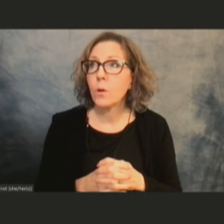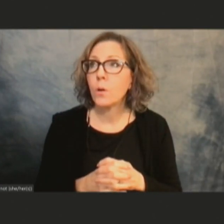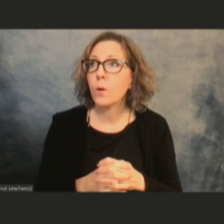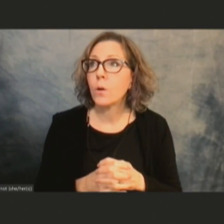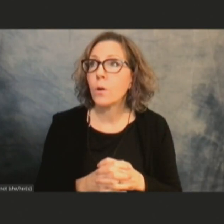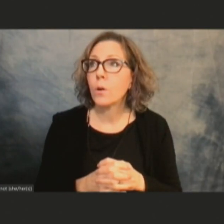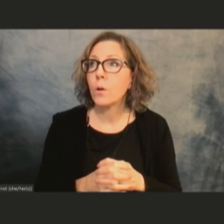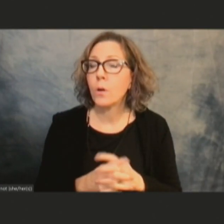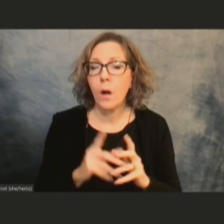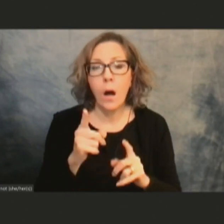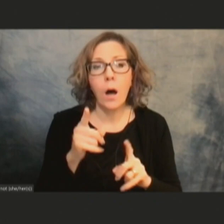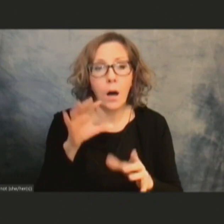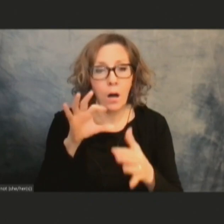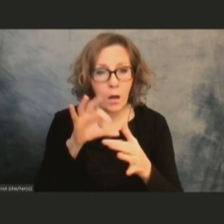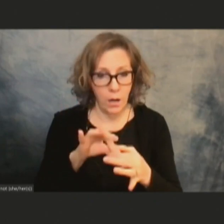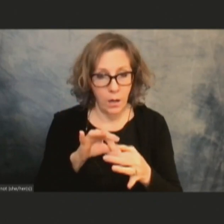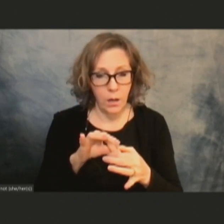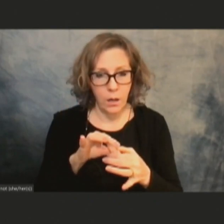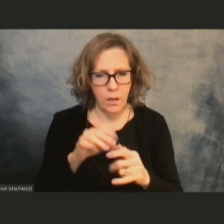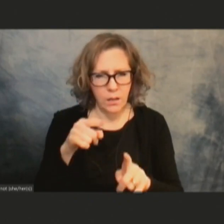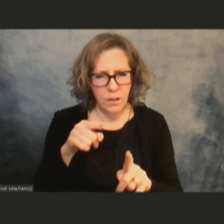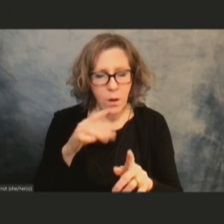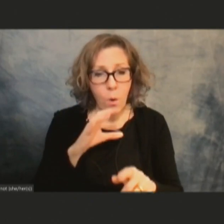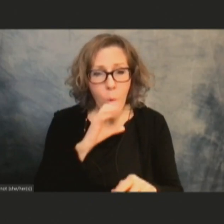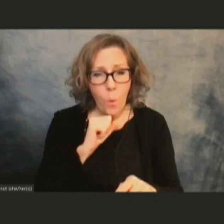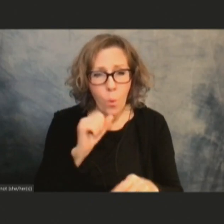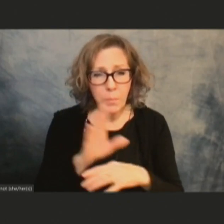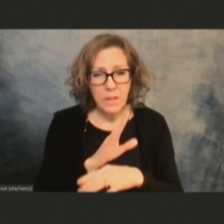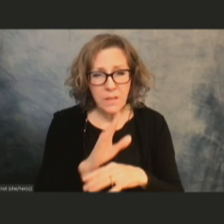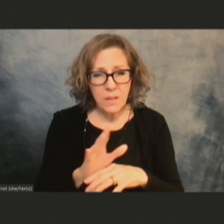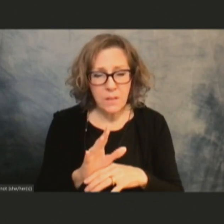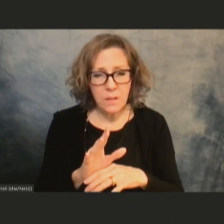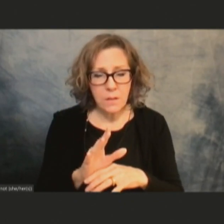Speaking of old business, has the IGR